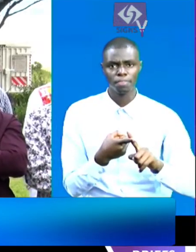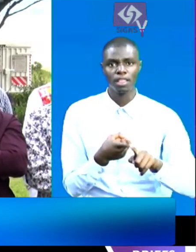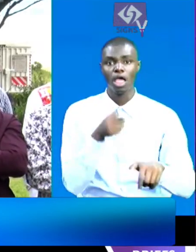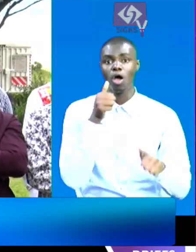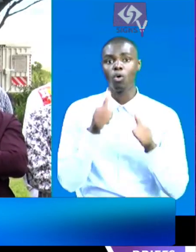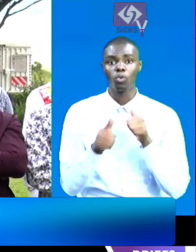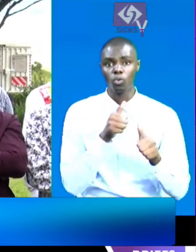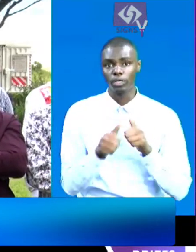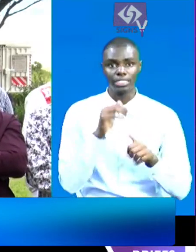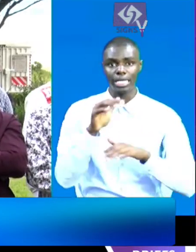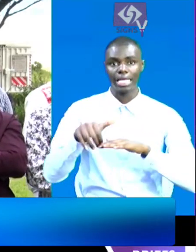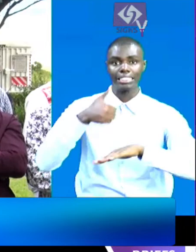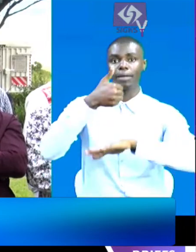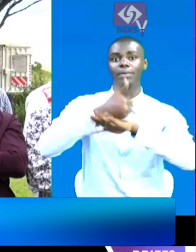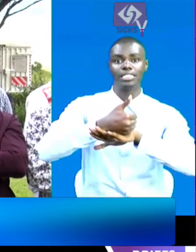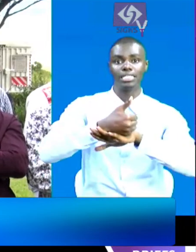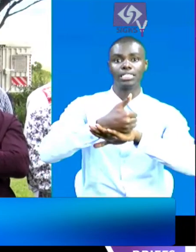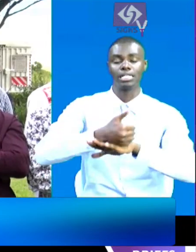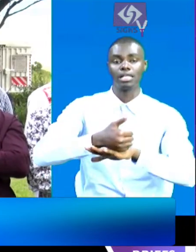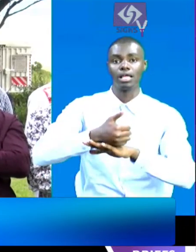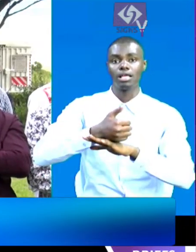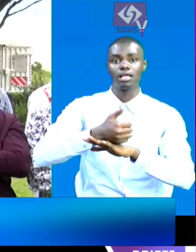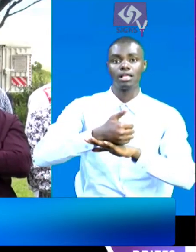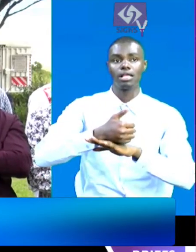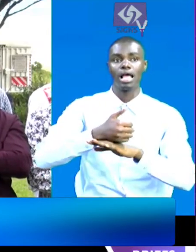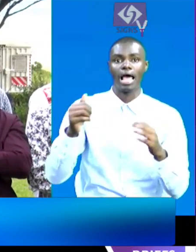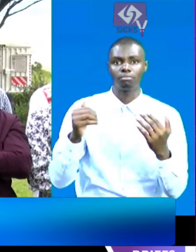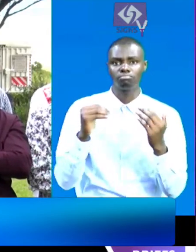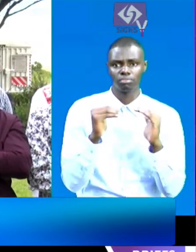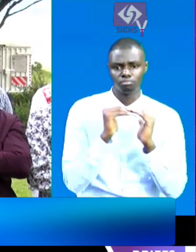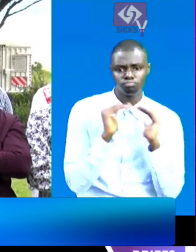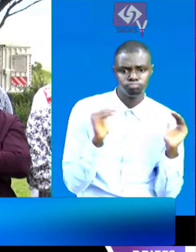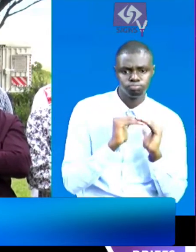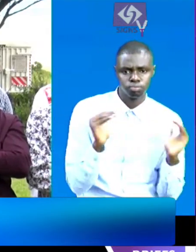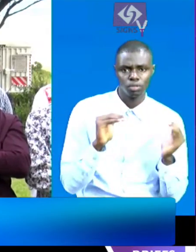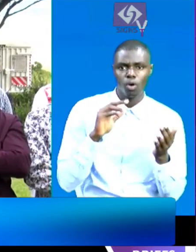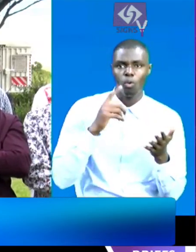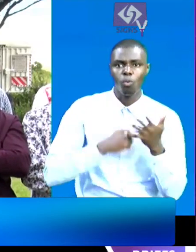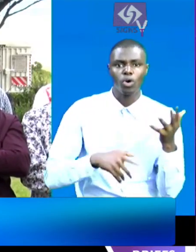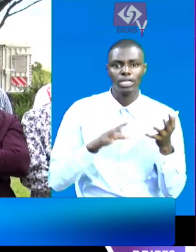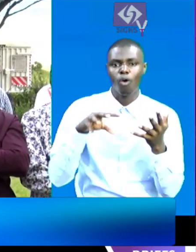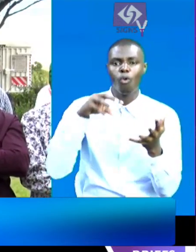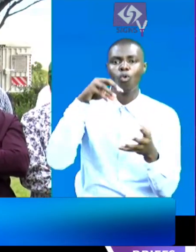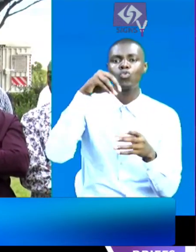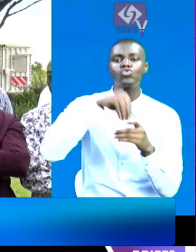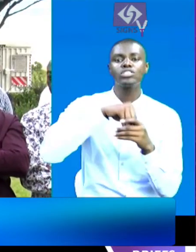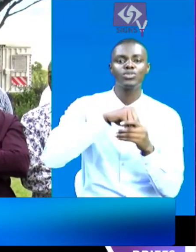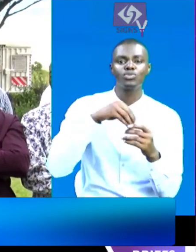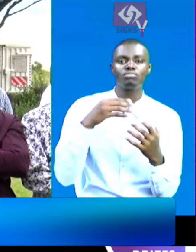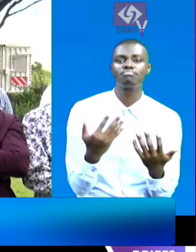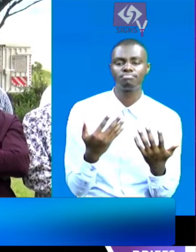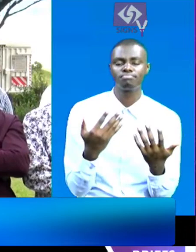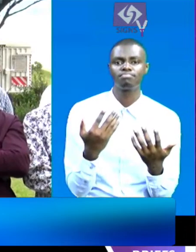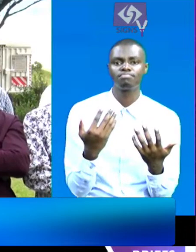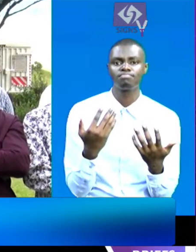then establishes a predictable sort of threshold as to what constitutes,